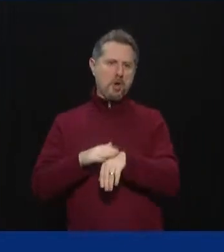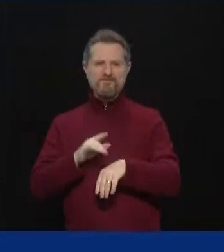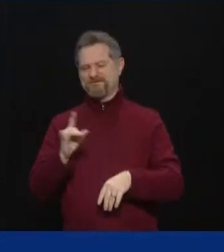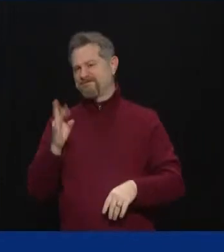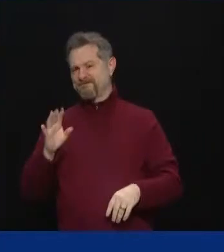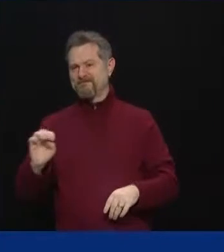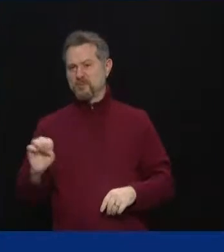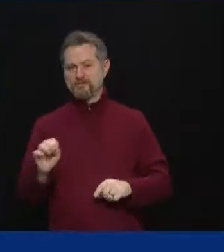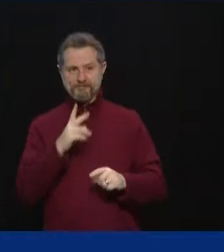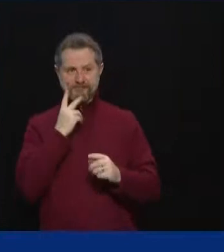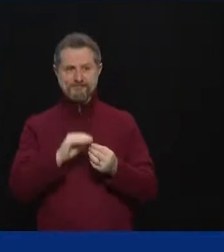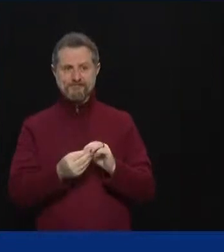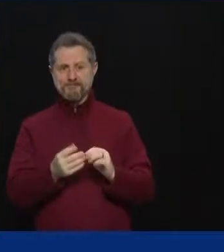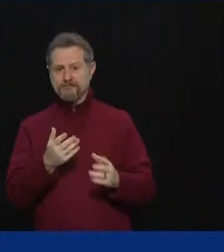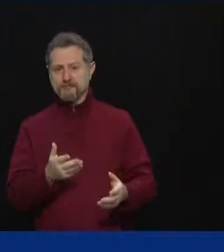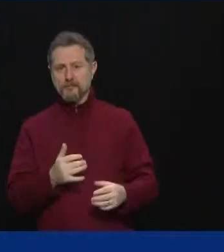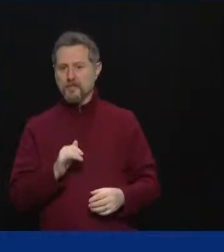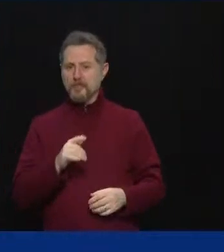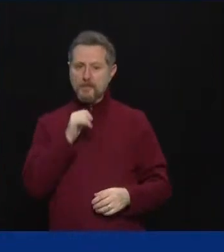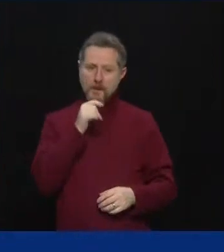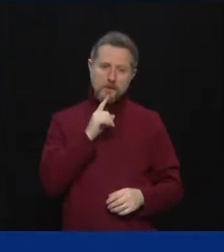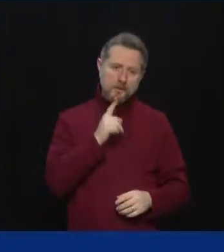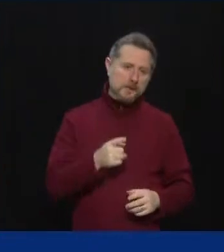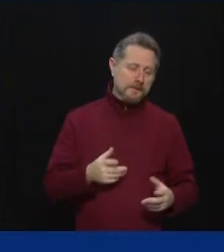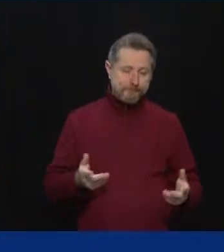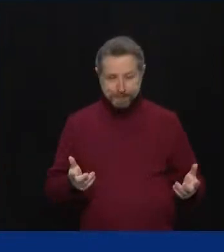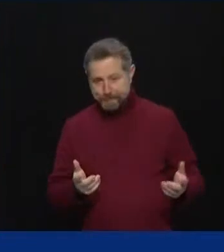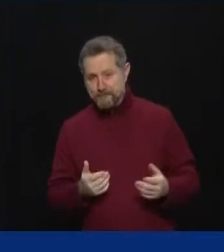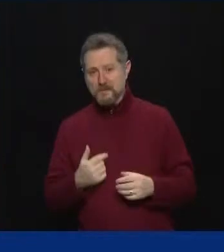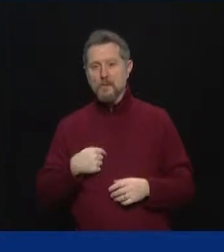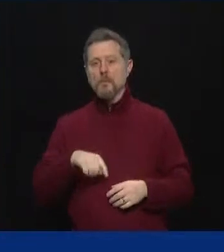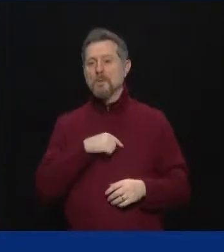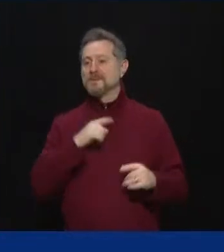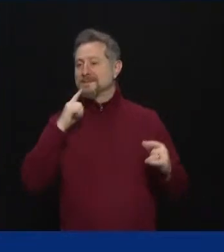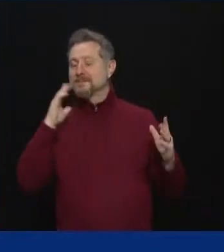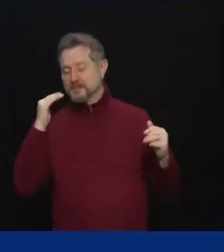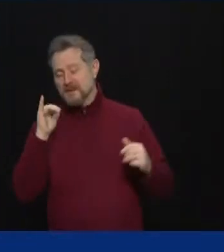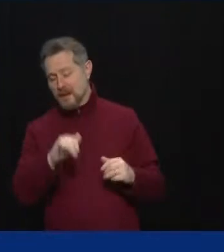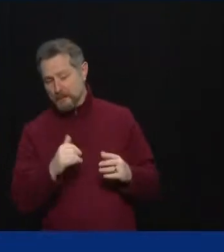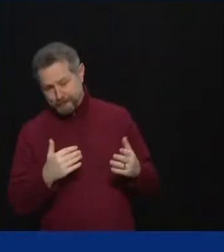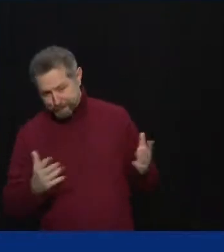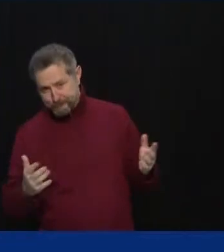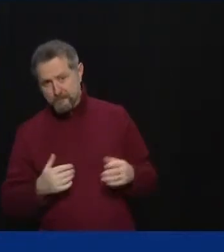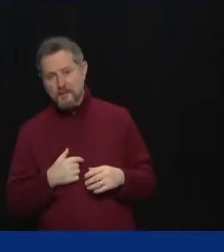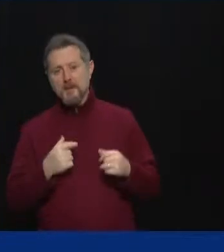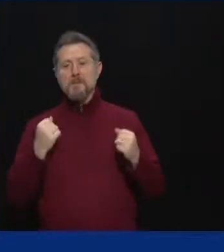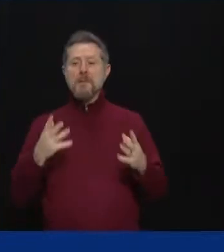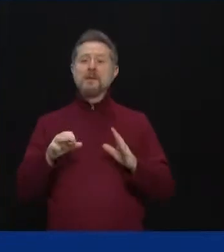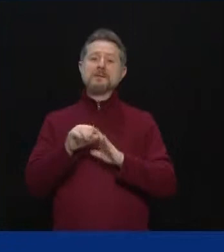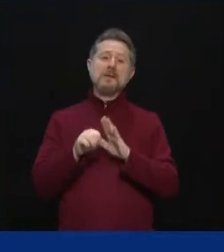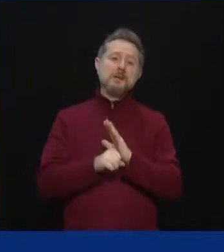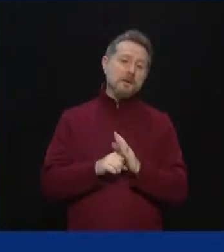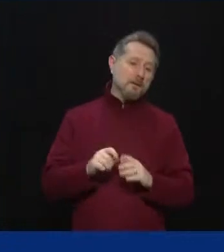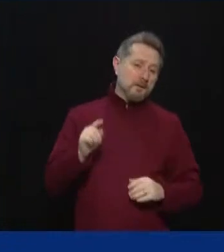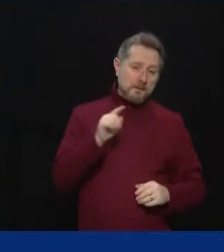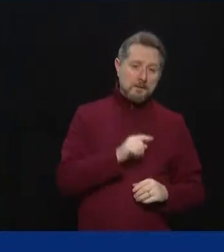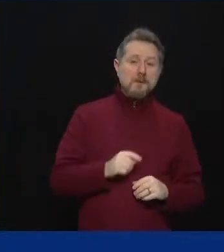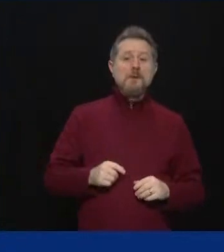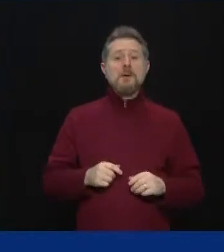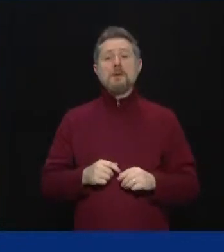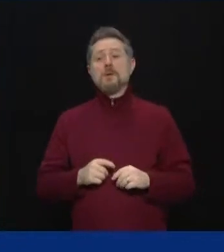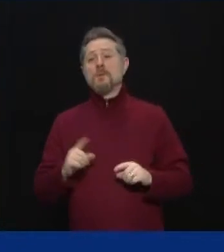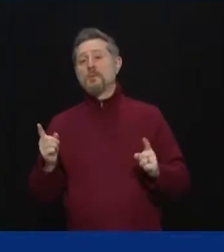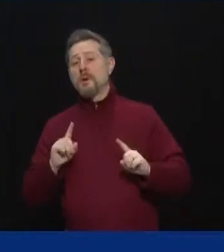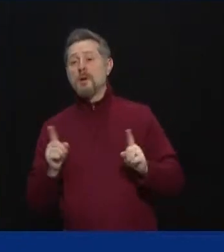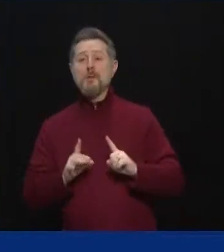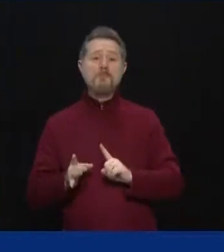Not unexpected. Everyone's seen the toughest states in America are all in the Northeast. No